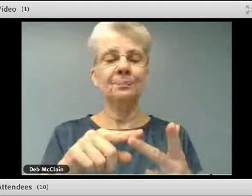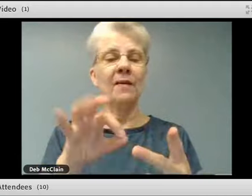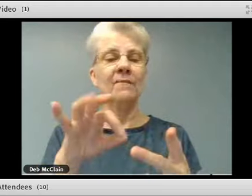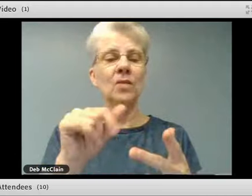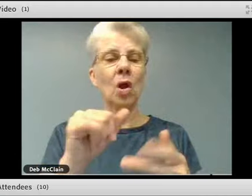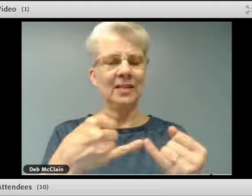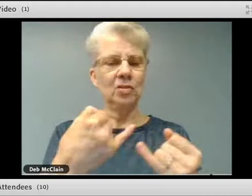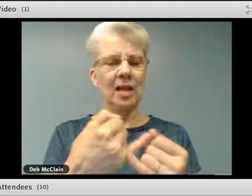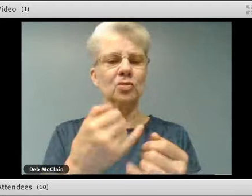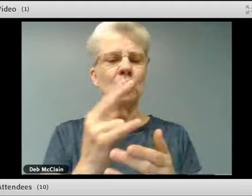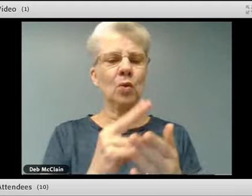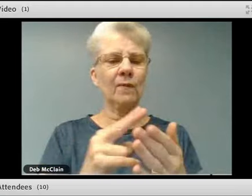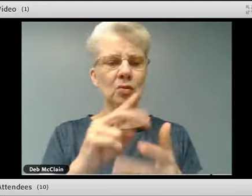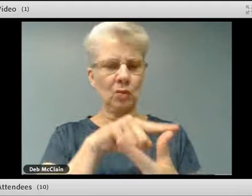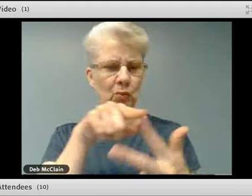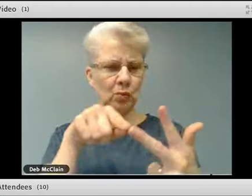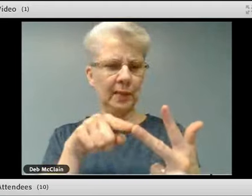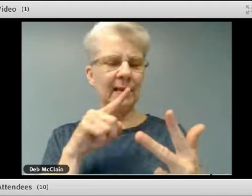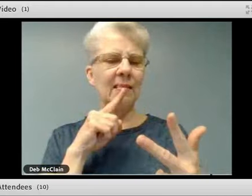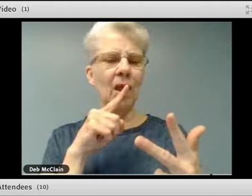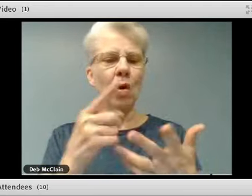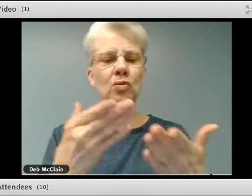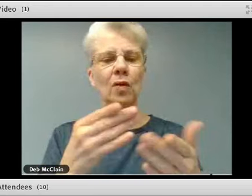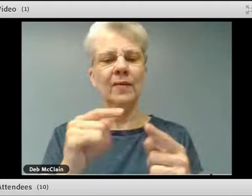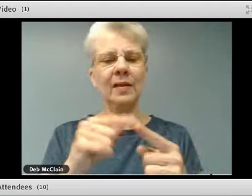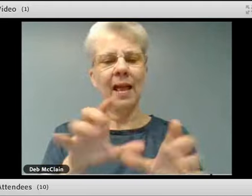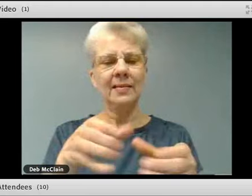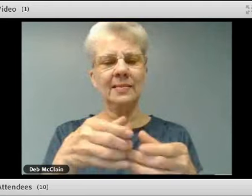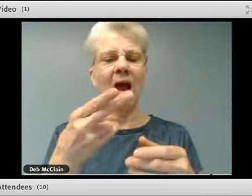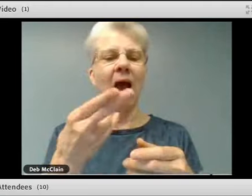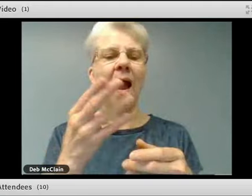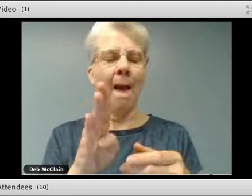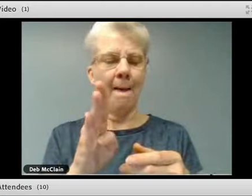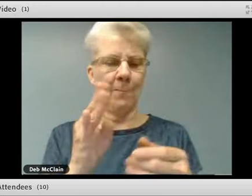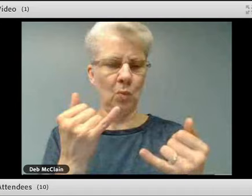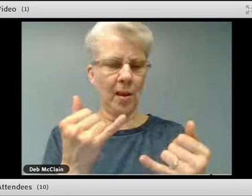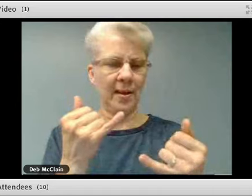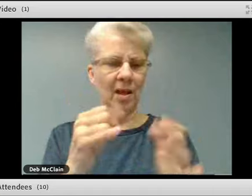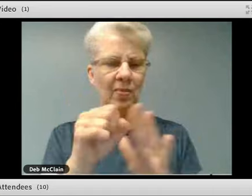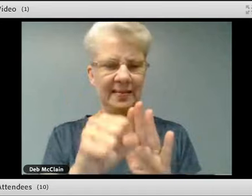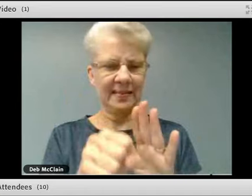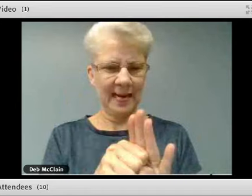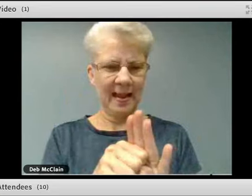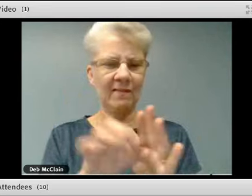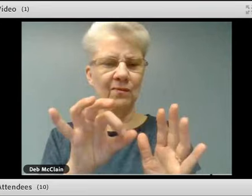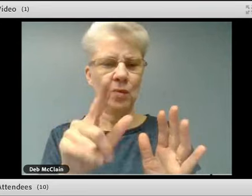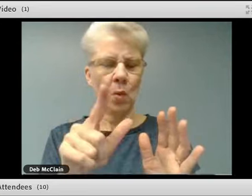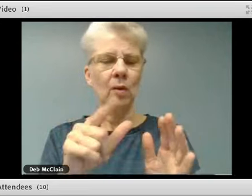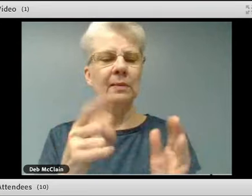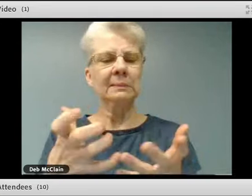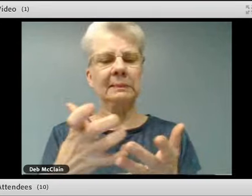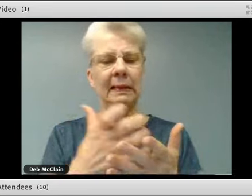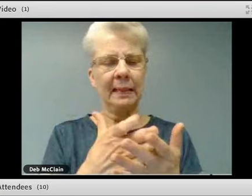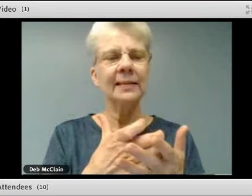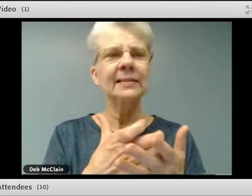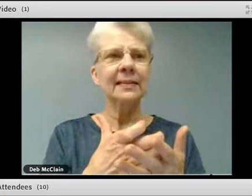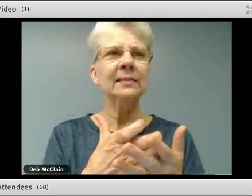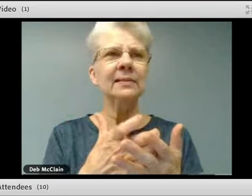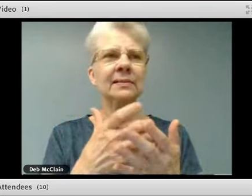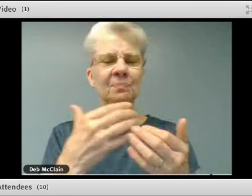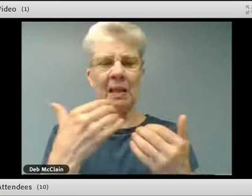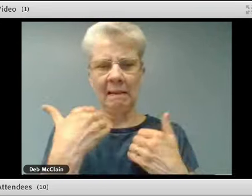International University. They are serving as the hubs right now in the state, collecting content and creating new